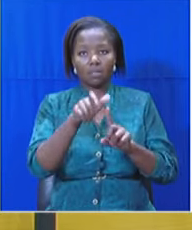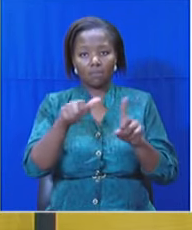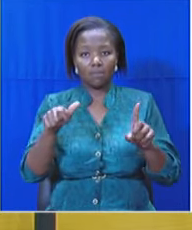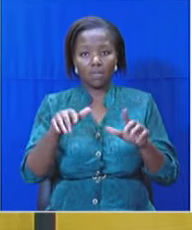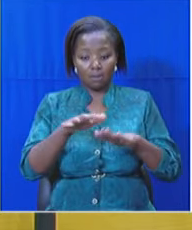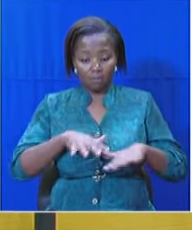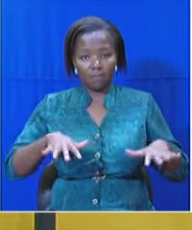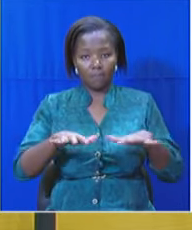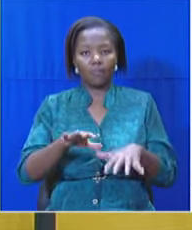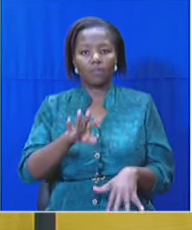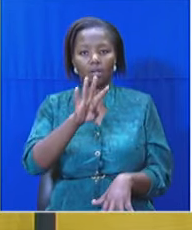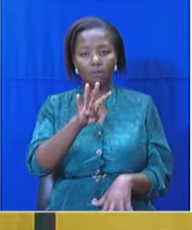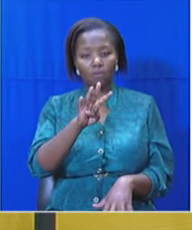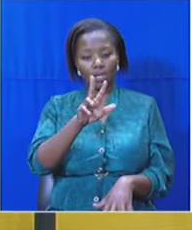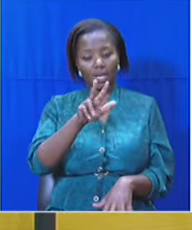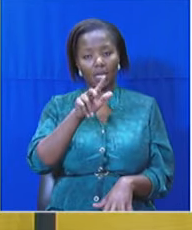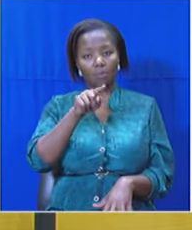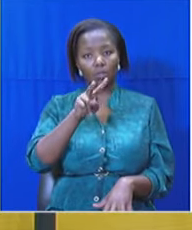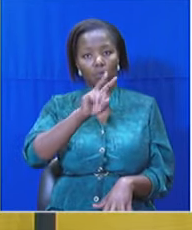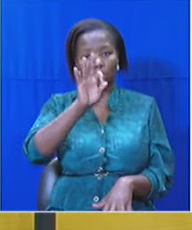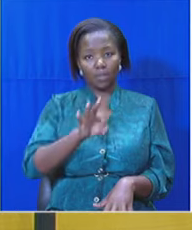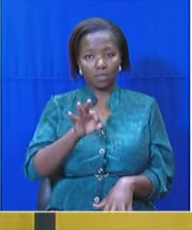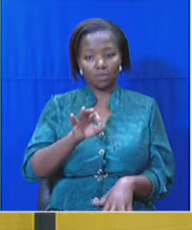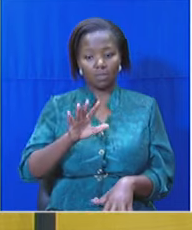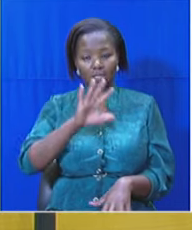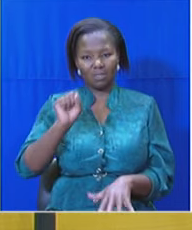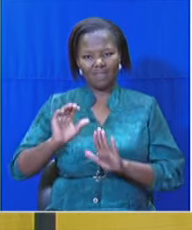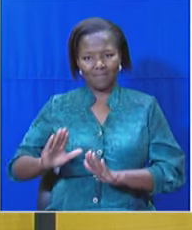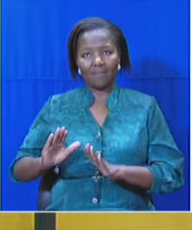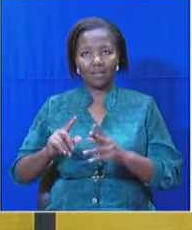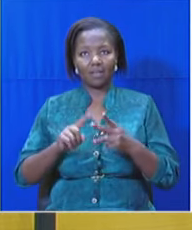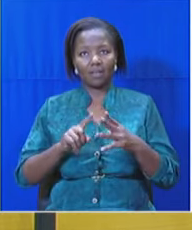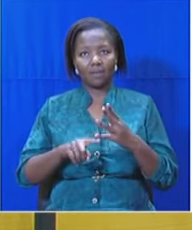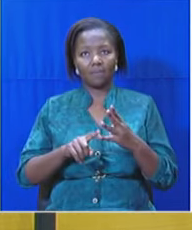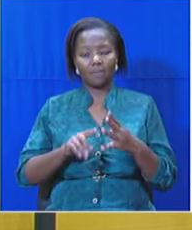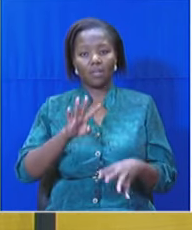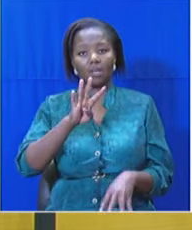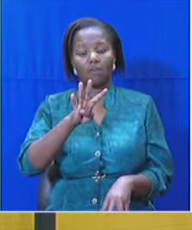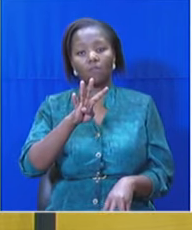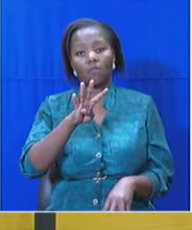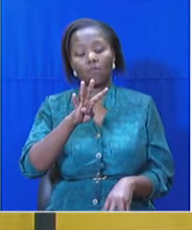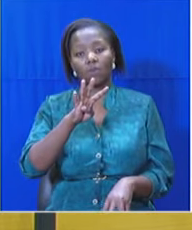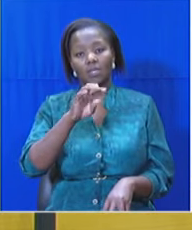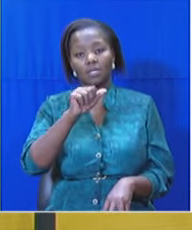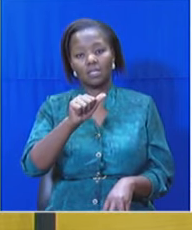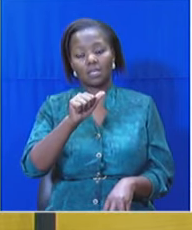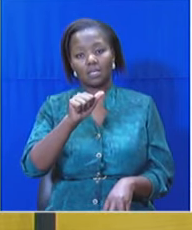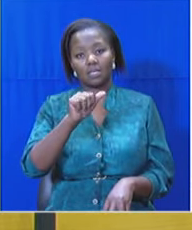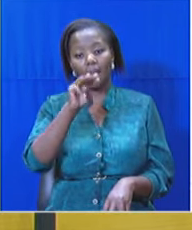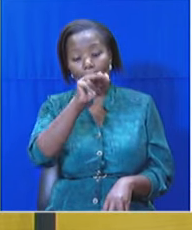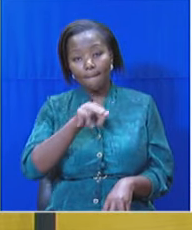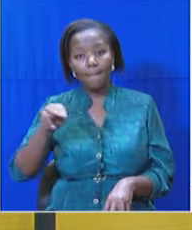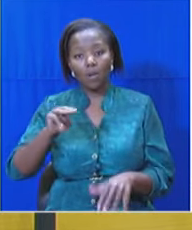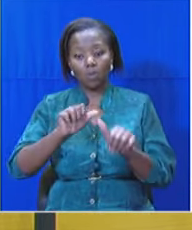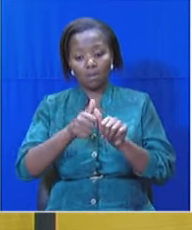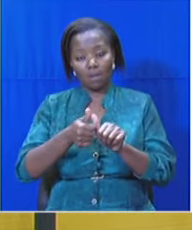48.2% of the country's land, 46.5 million hectares. The exercise will determine ownership in terms of